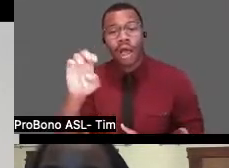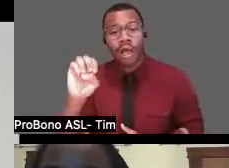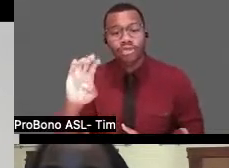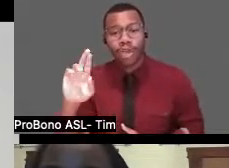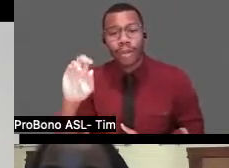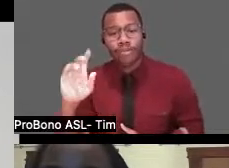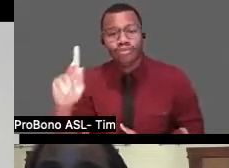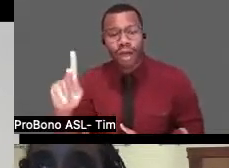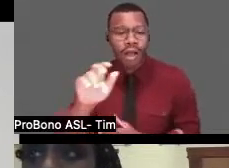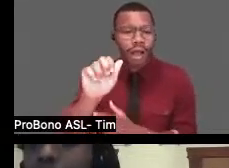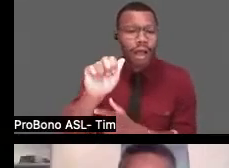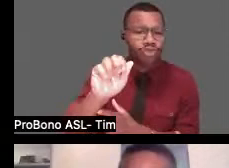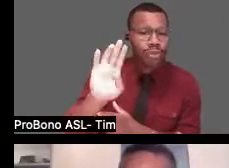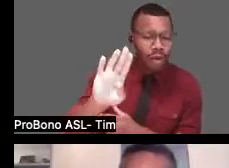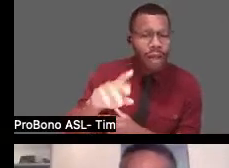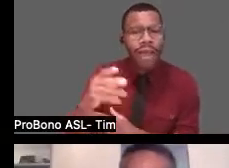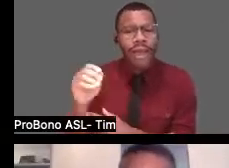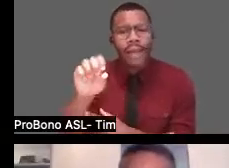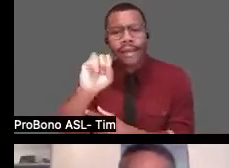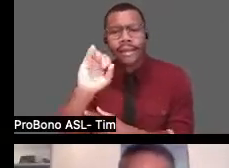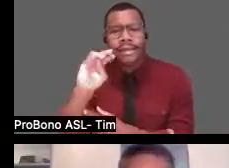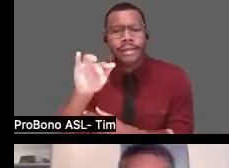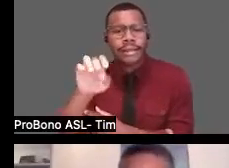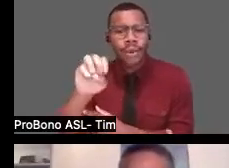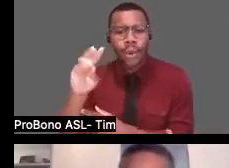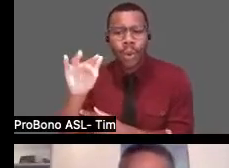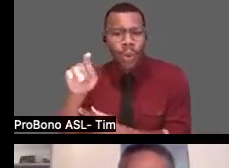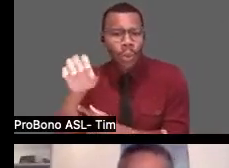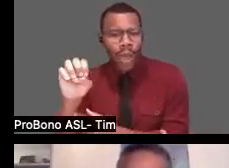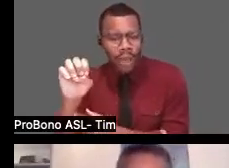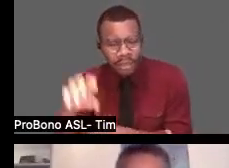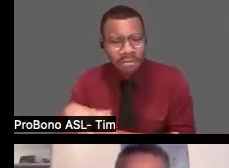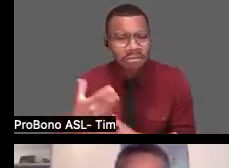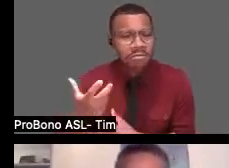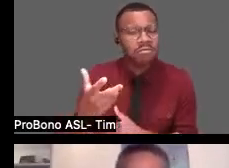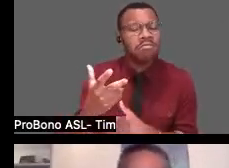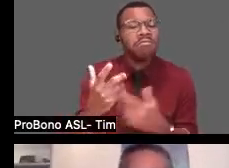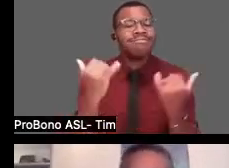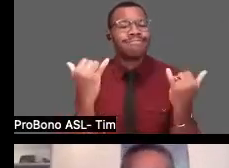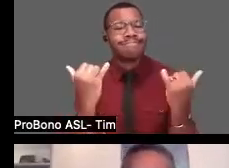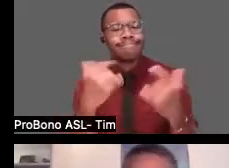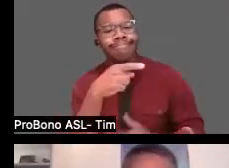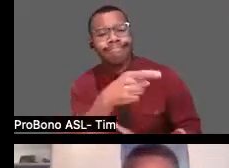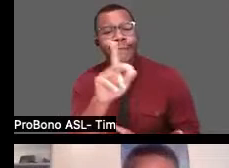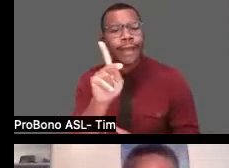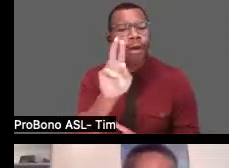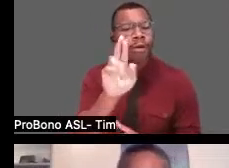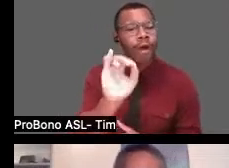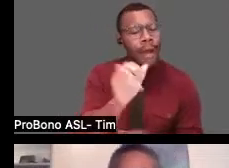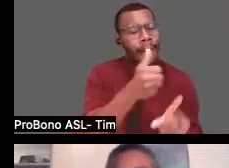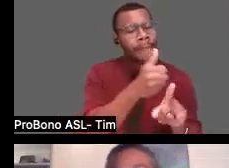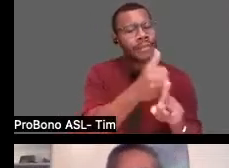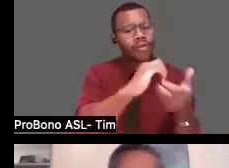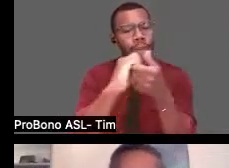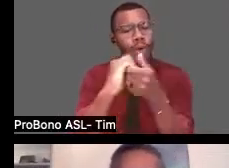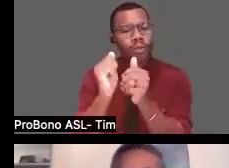programs that Studio and MoMA collaborated on in support of projects Kahlil Robert Irving. The first program was